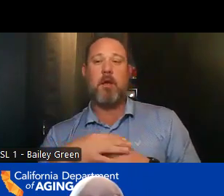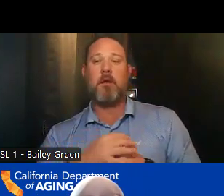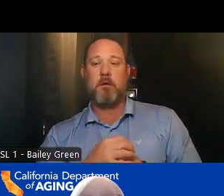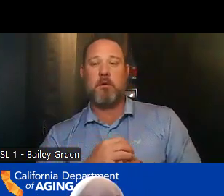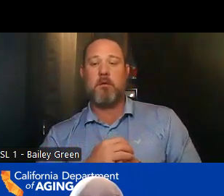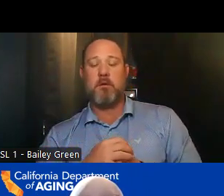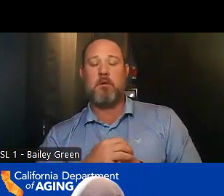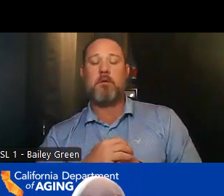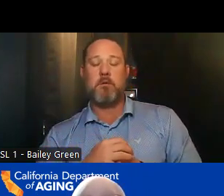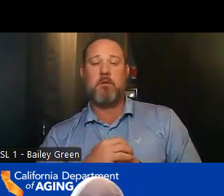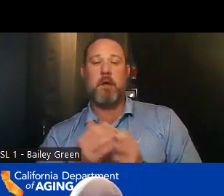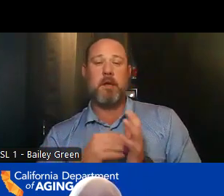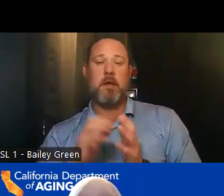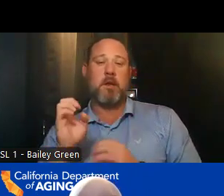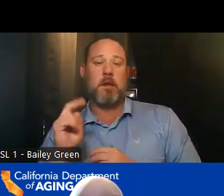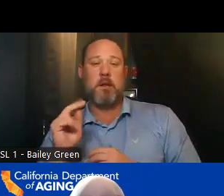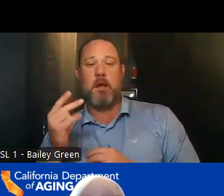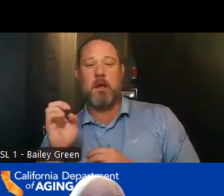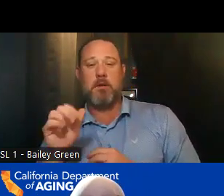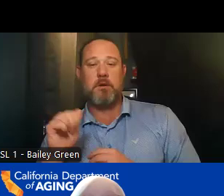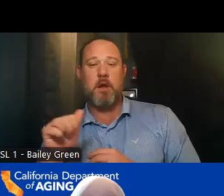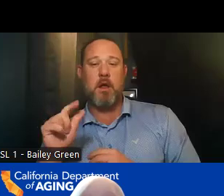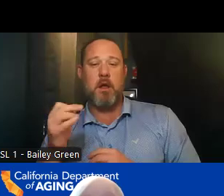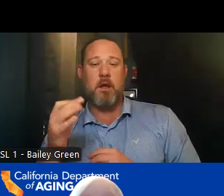Engage, ENGAGE,